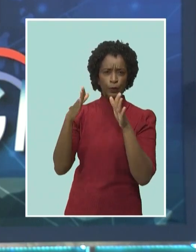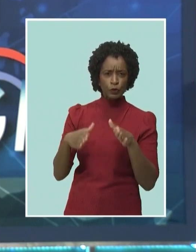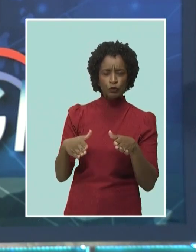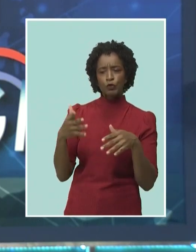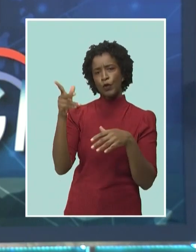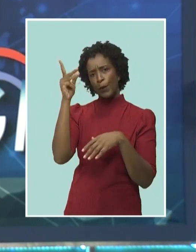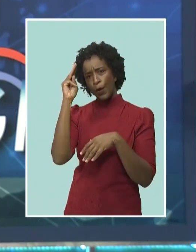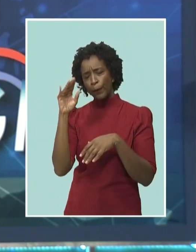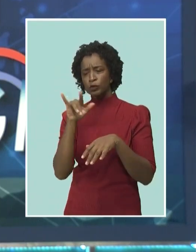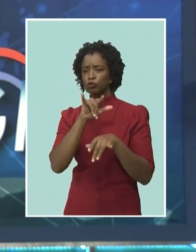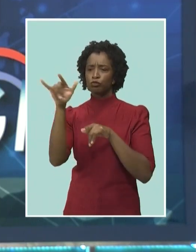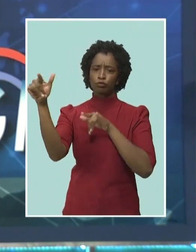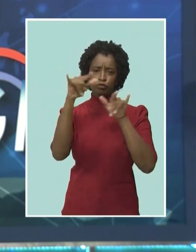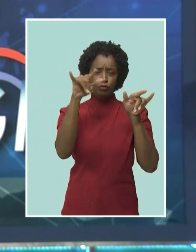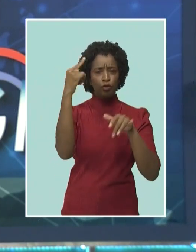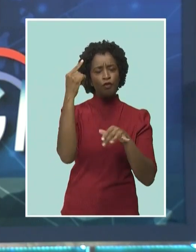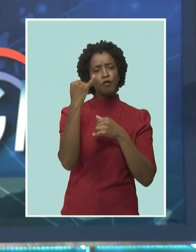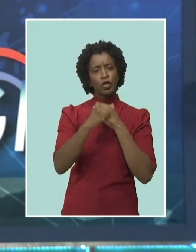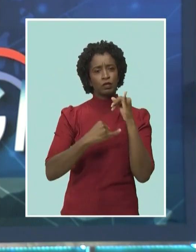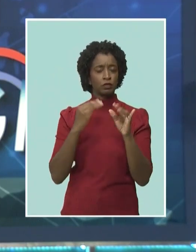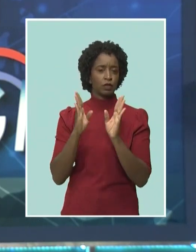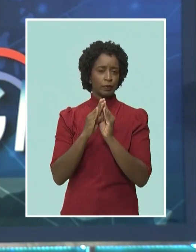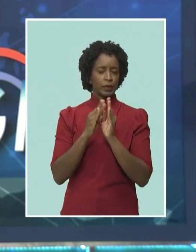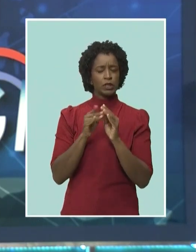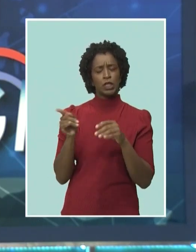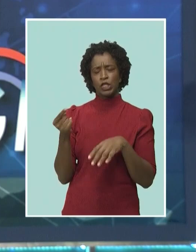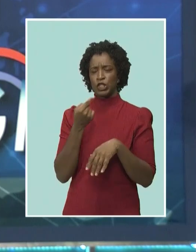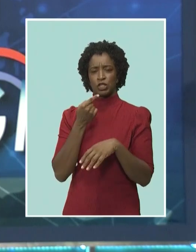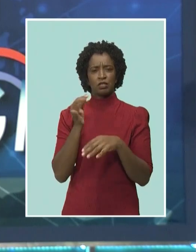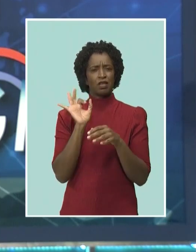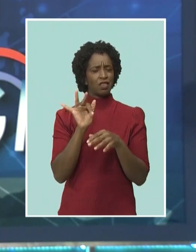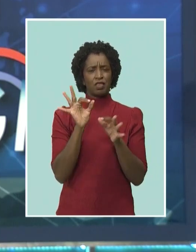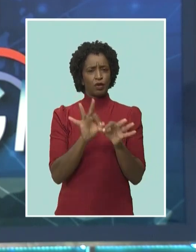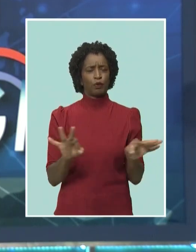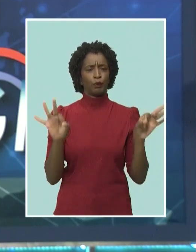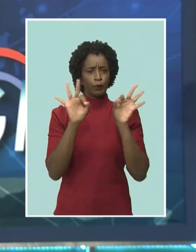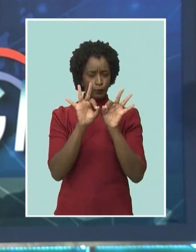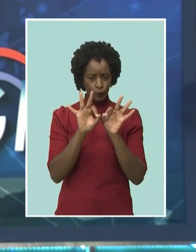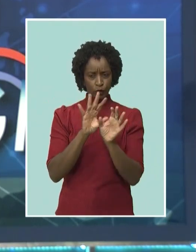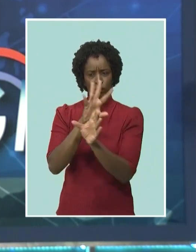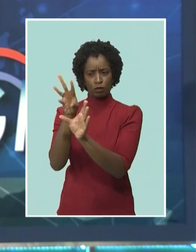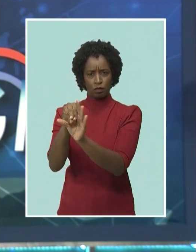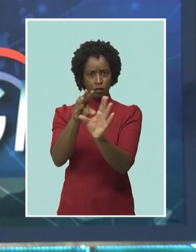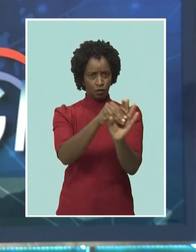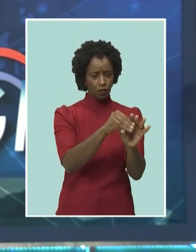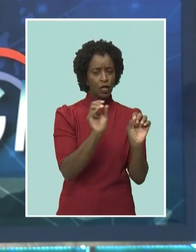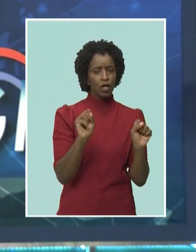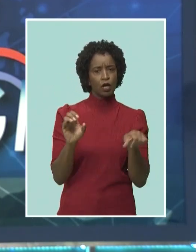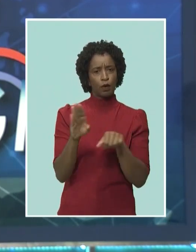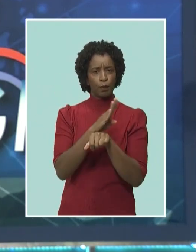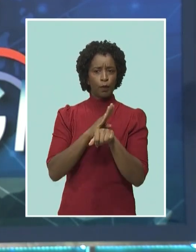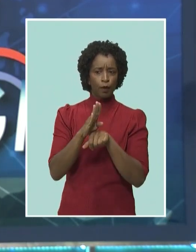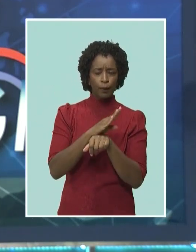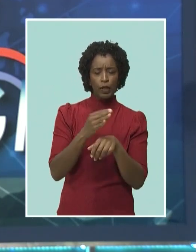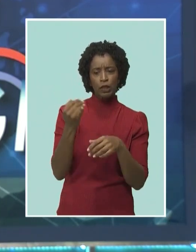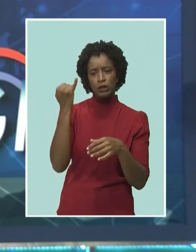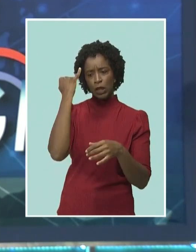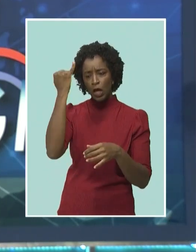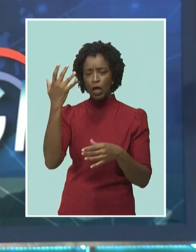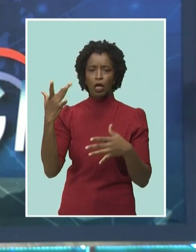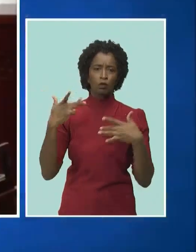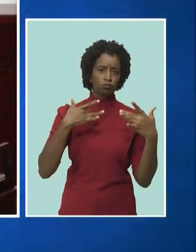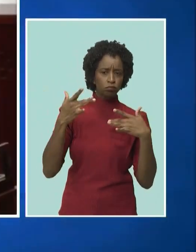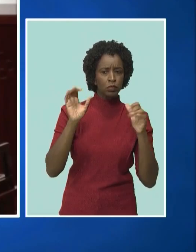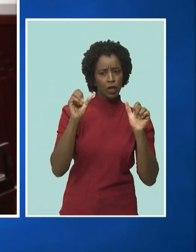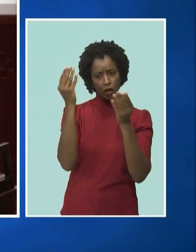meetings. She notes attendance at these sessions are necessary to ensure that Barbados gets its points and position on the table.